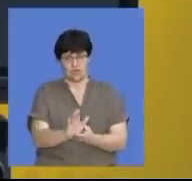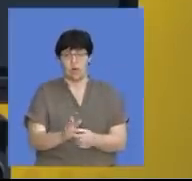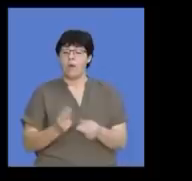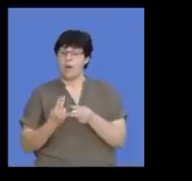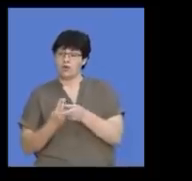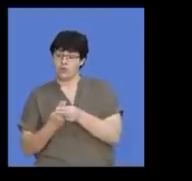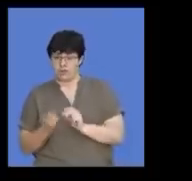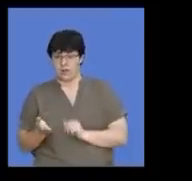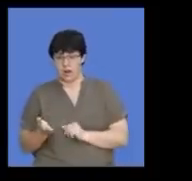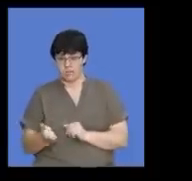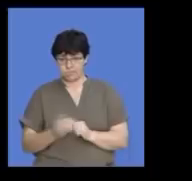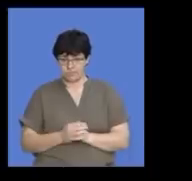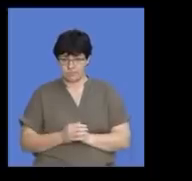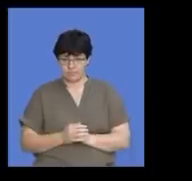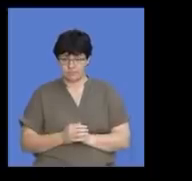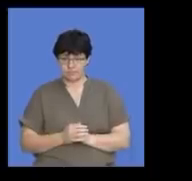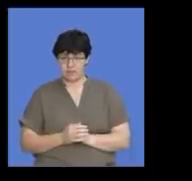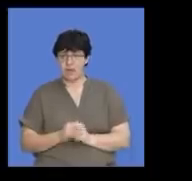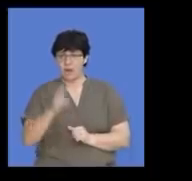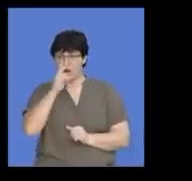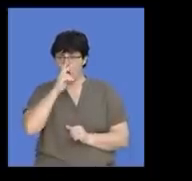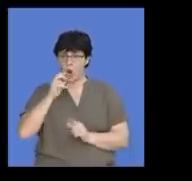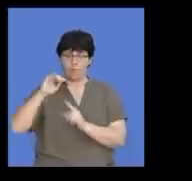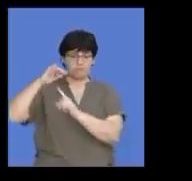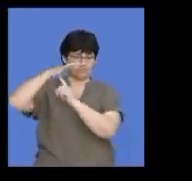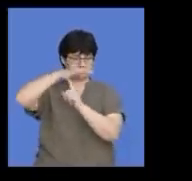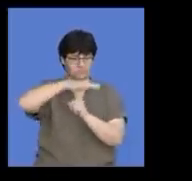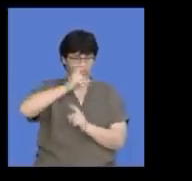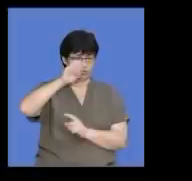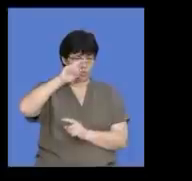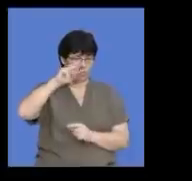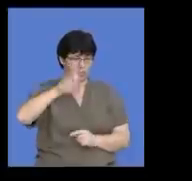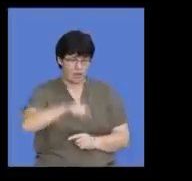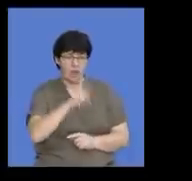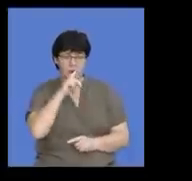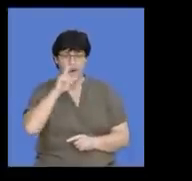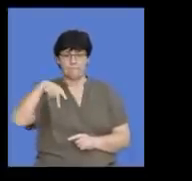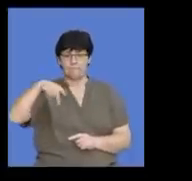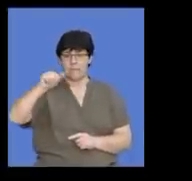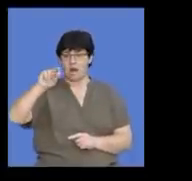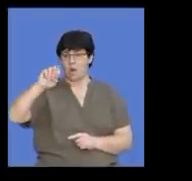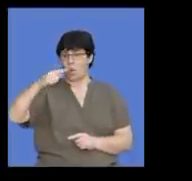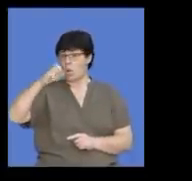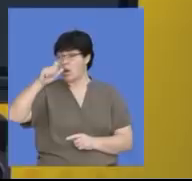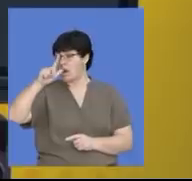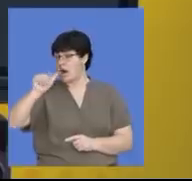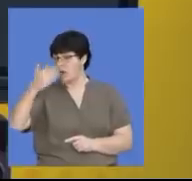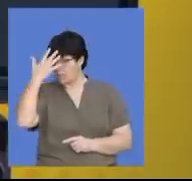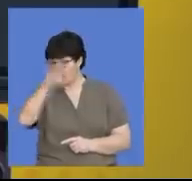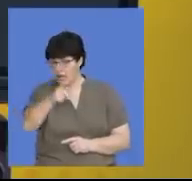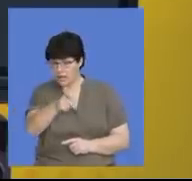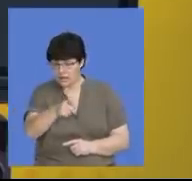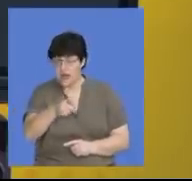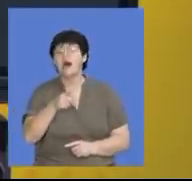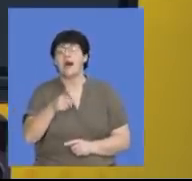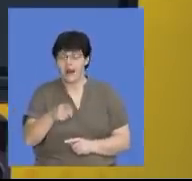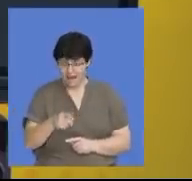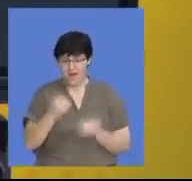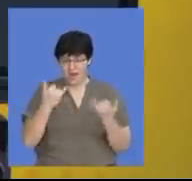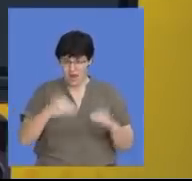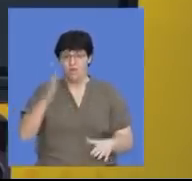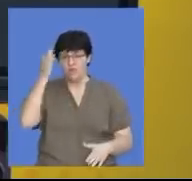of measurement. Let's look at that aerodrome. You remember the map of Pongola? And as we've said, now you know